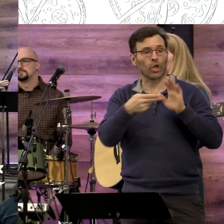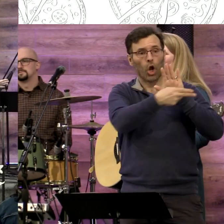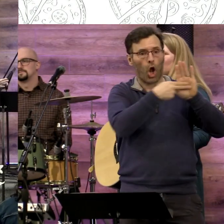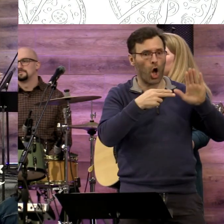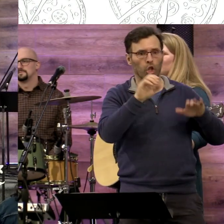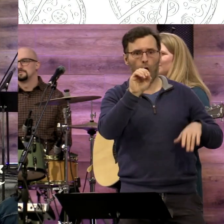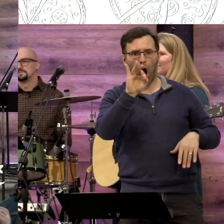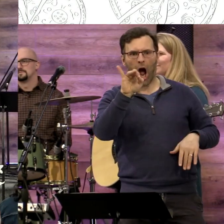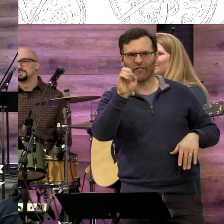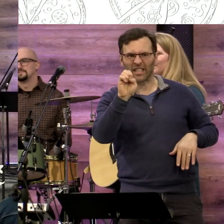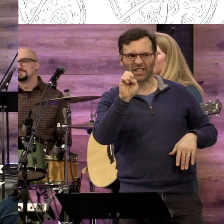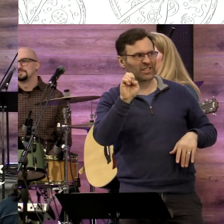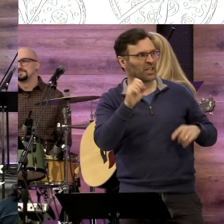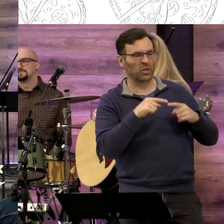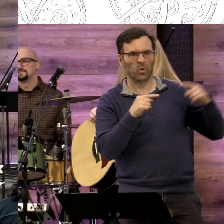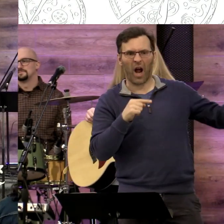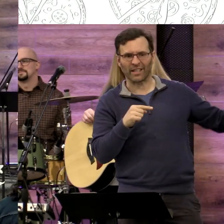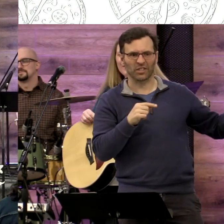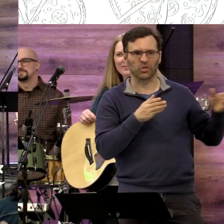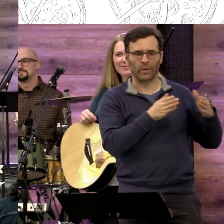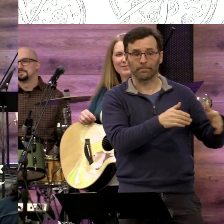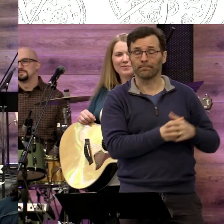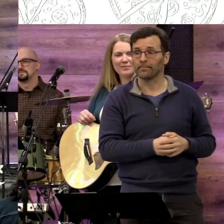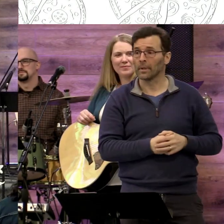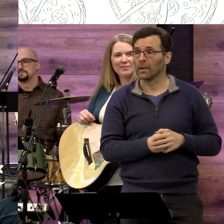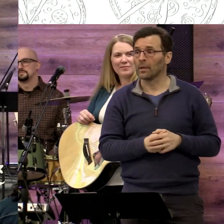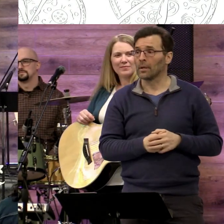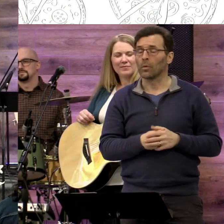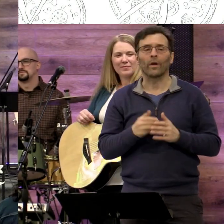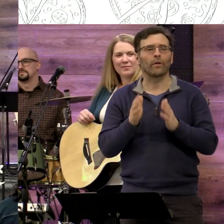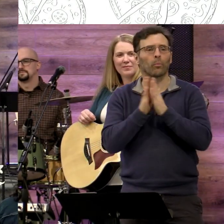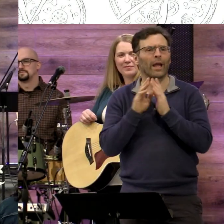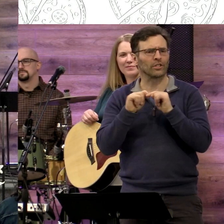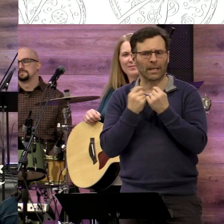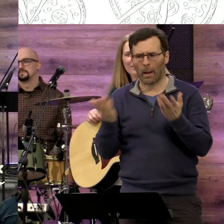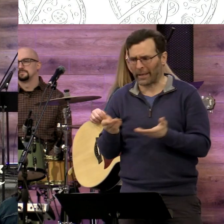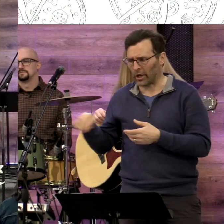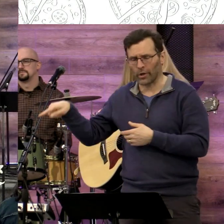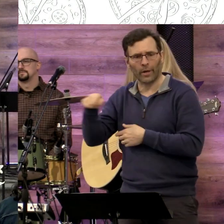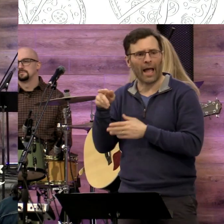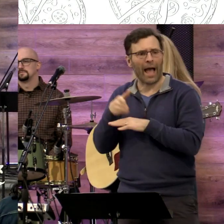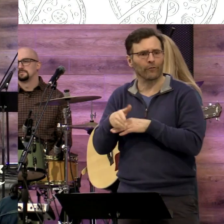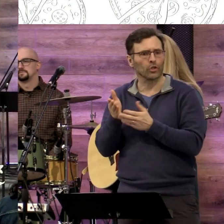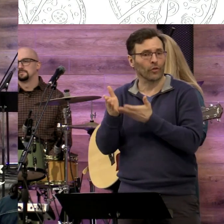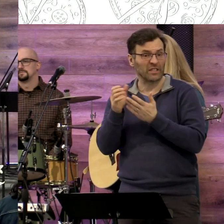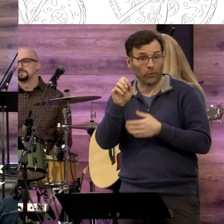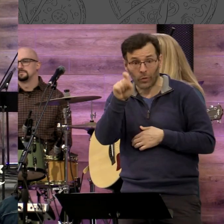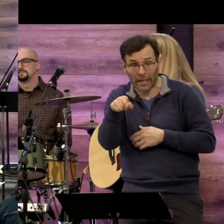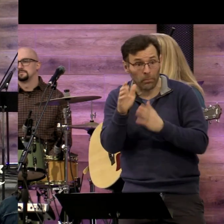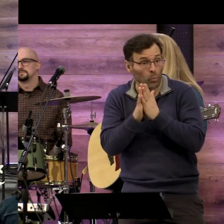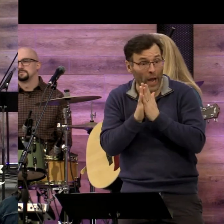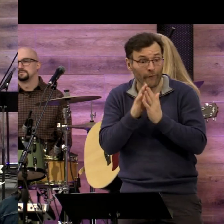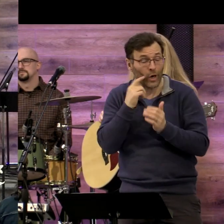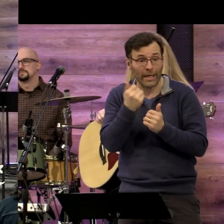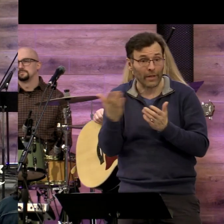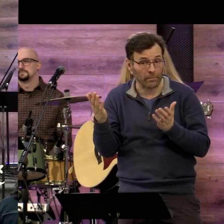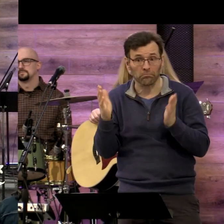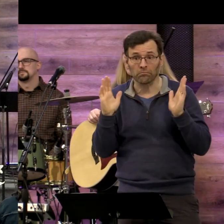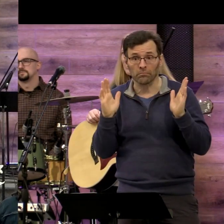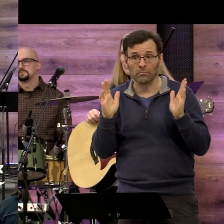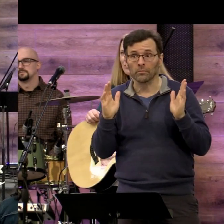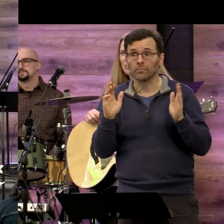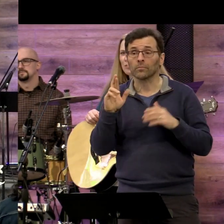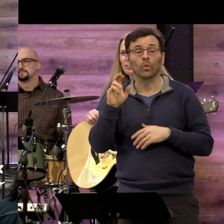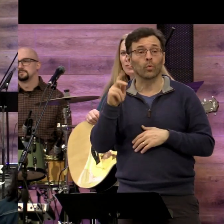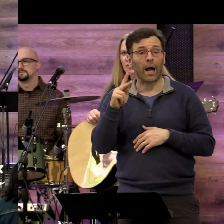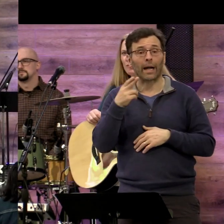it's hard to miss, right across the street. We're going to have a prayer team up here after the service if you need prayer for anything. Rock